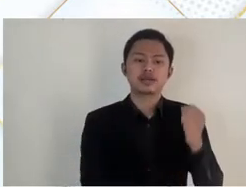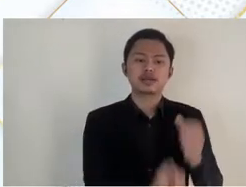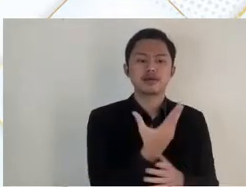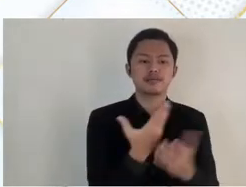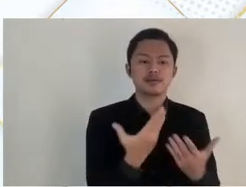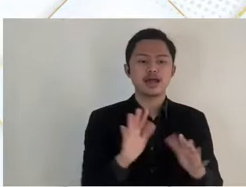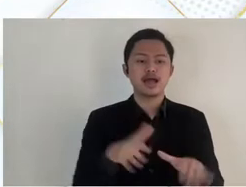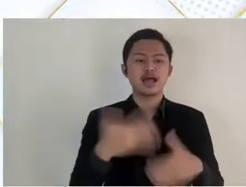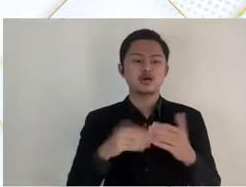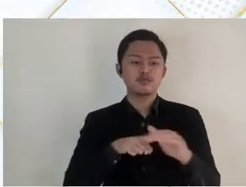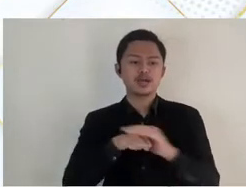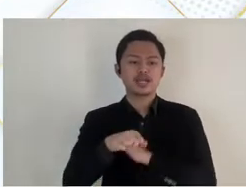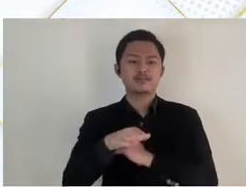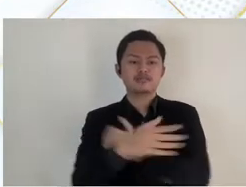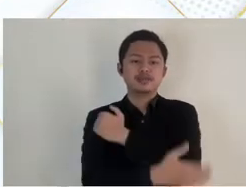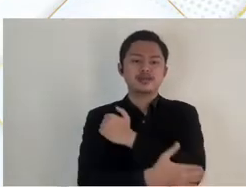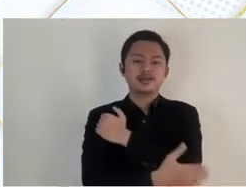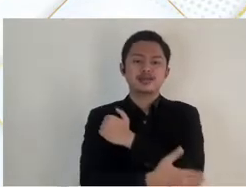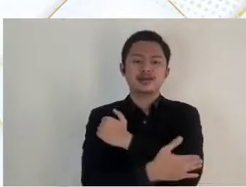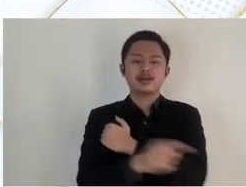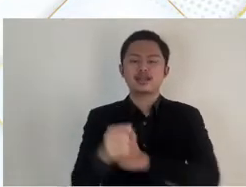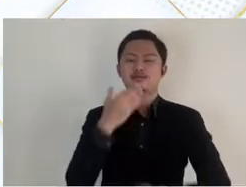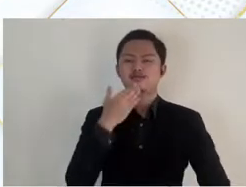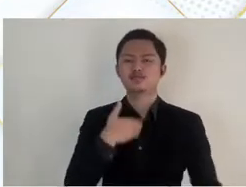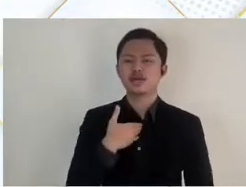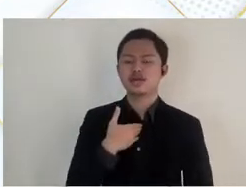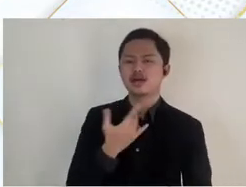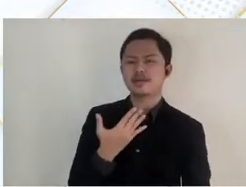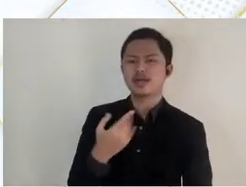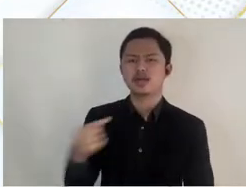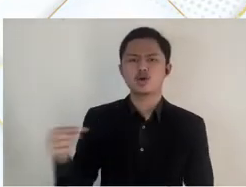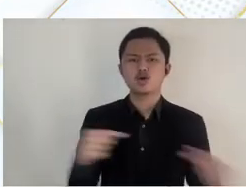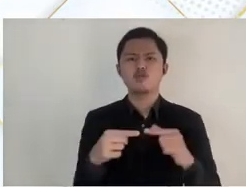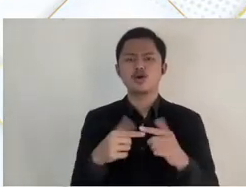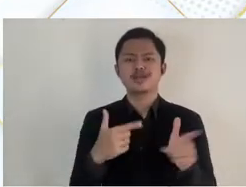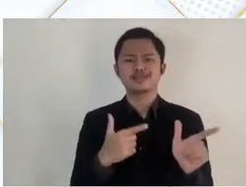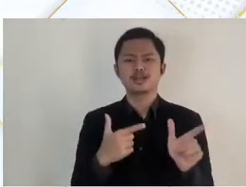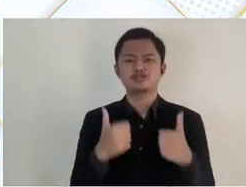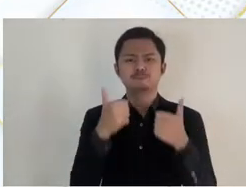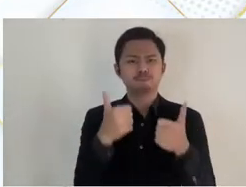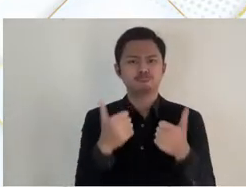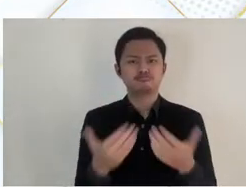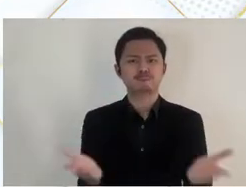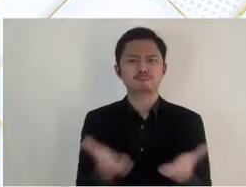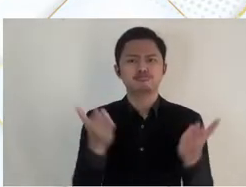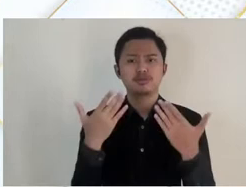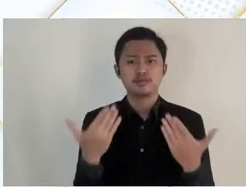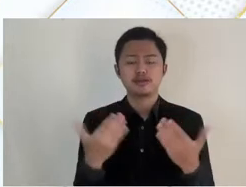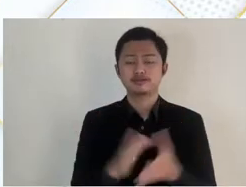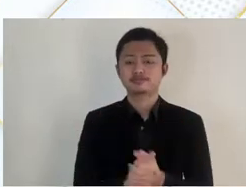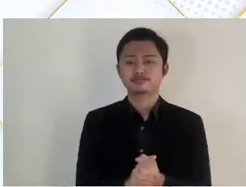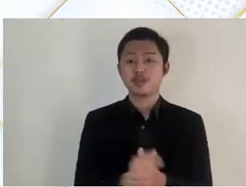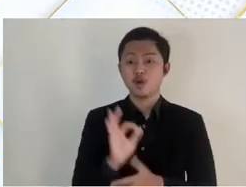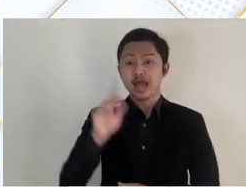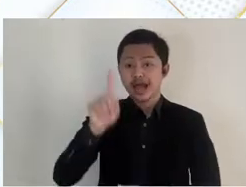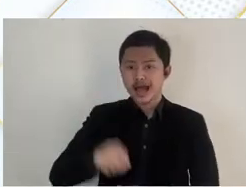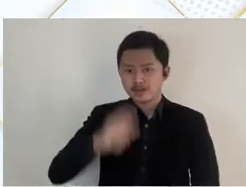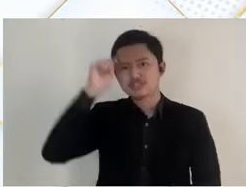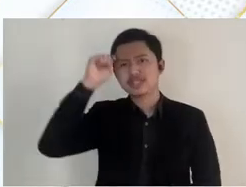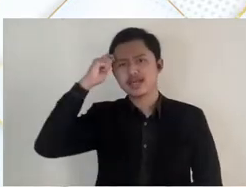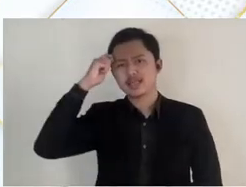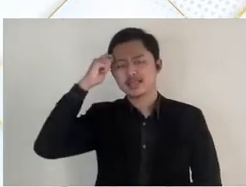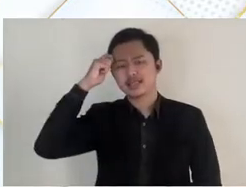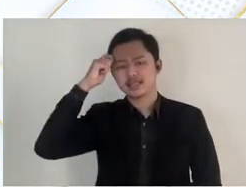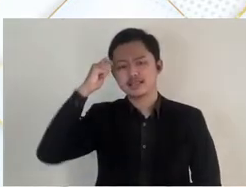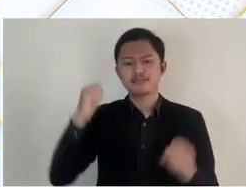sending the country's own capabilities and civil and military relations. I think the really important thing to remember is that while there are best